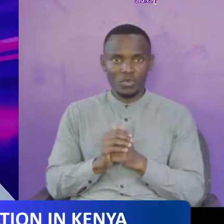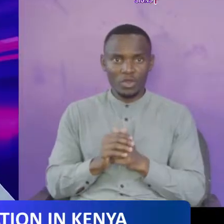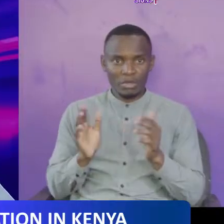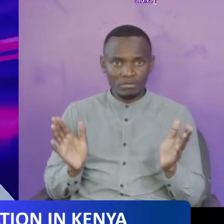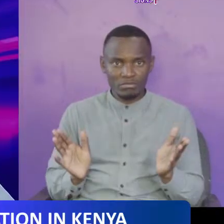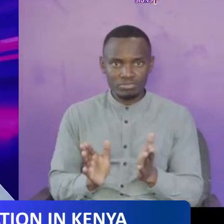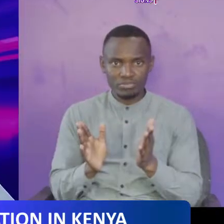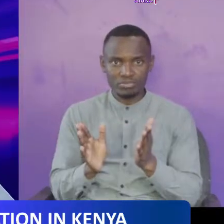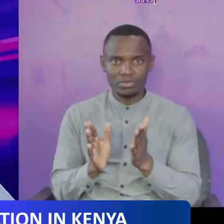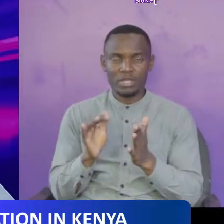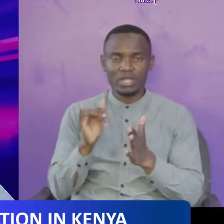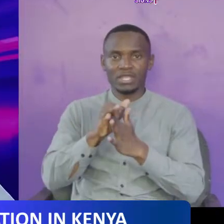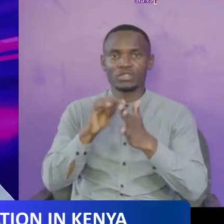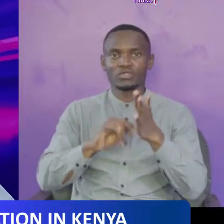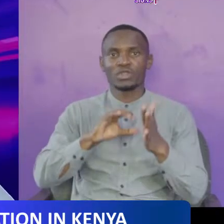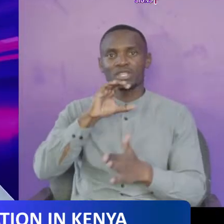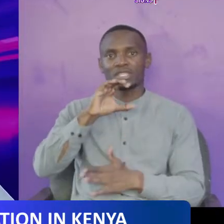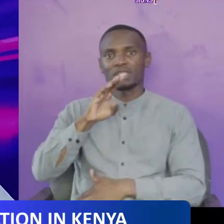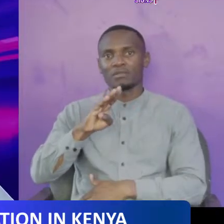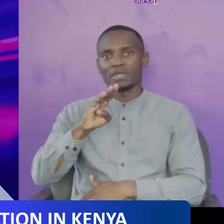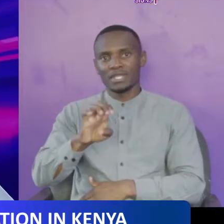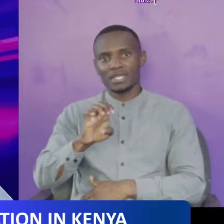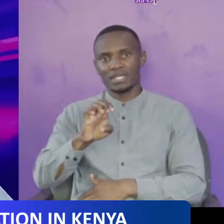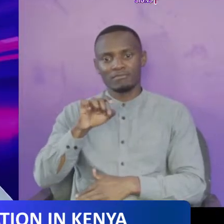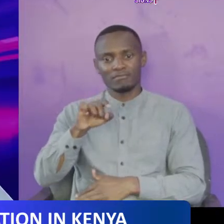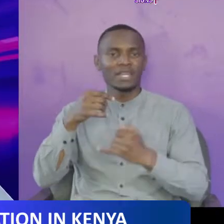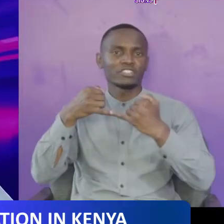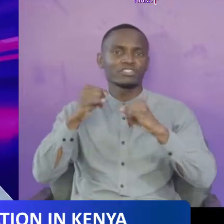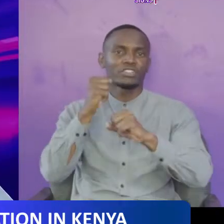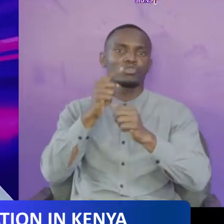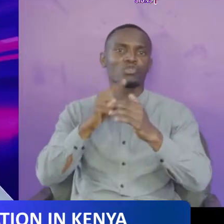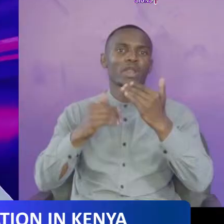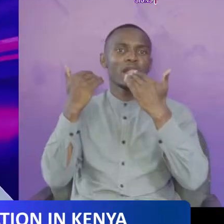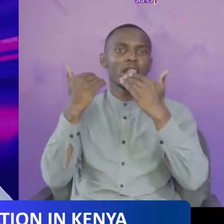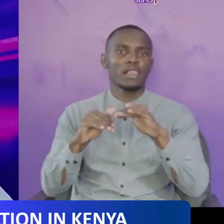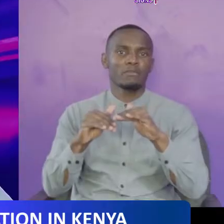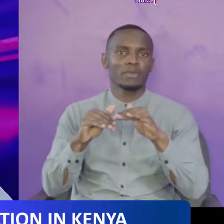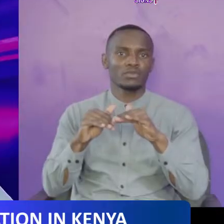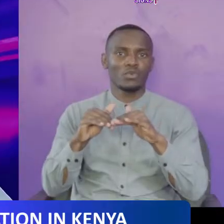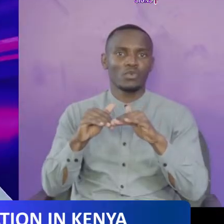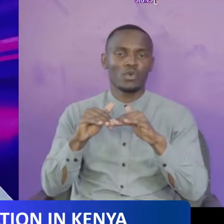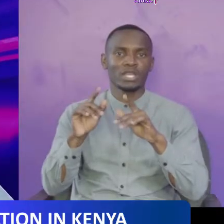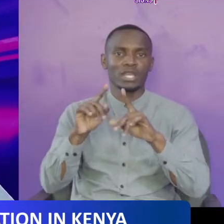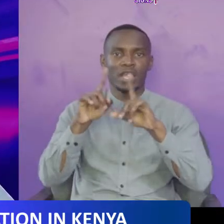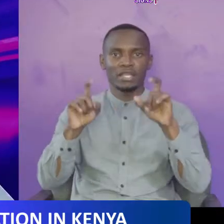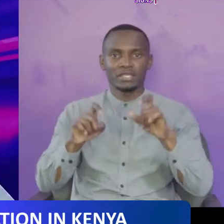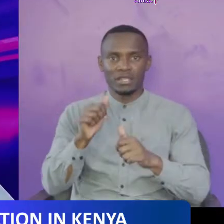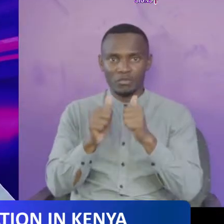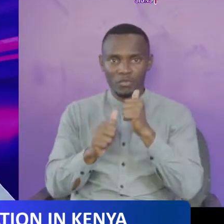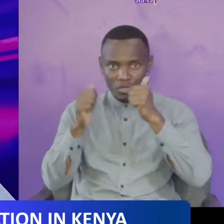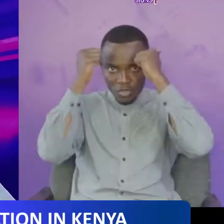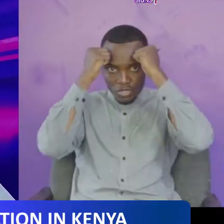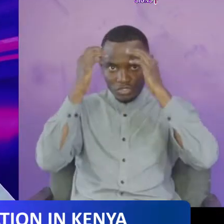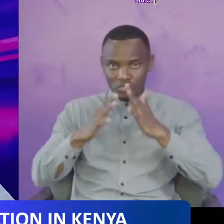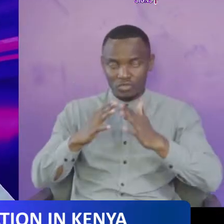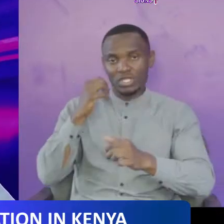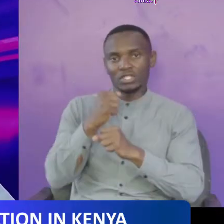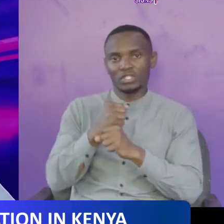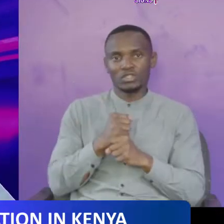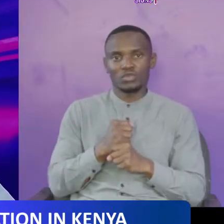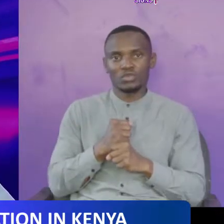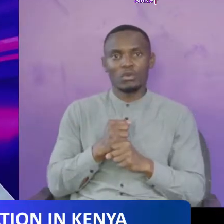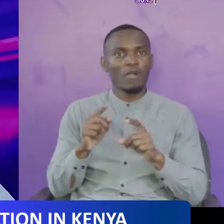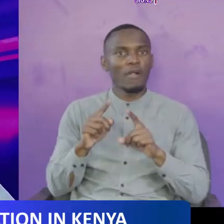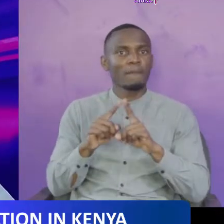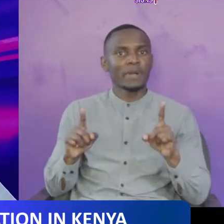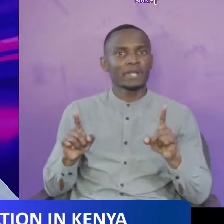to sort of limit the number of examinations that the students get to do at every stage that they are in. But